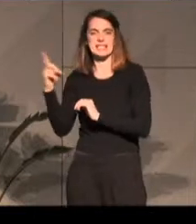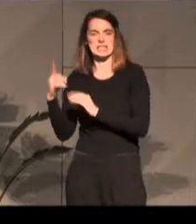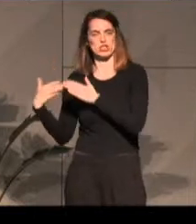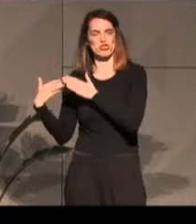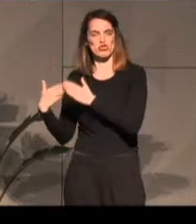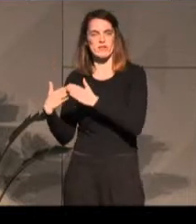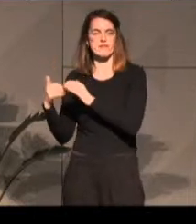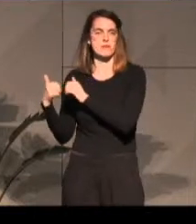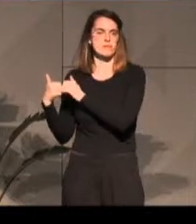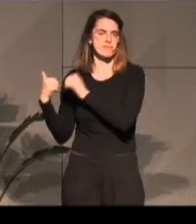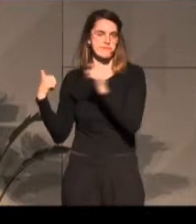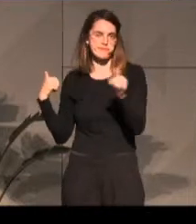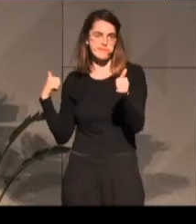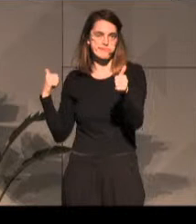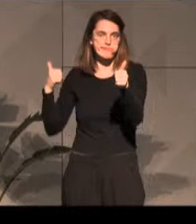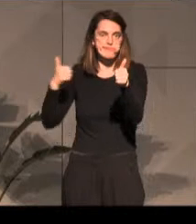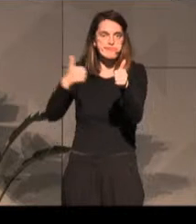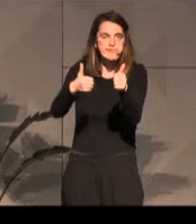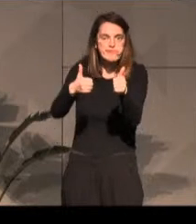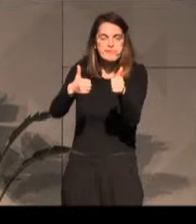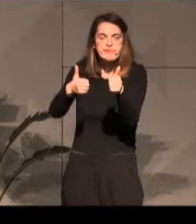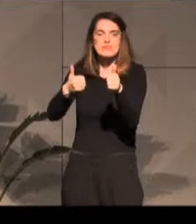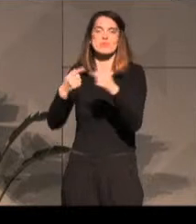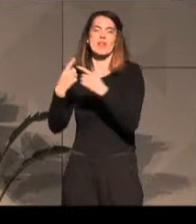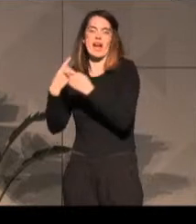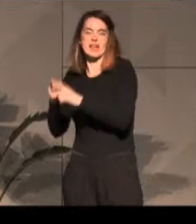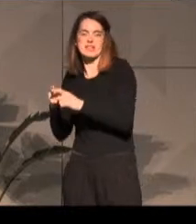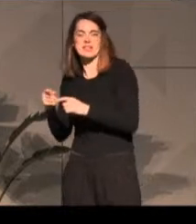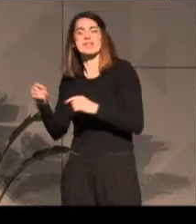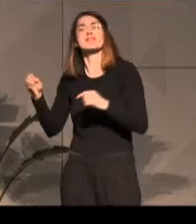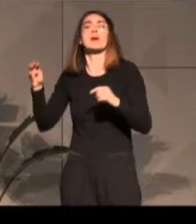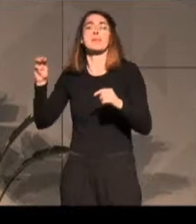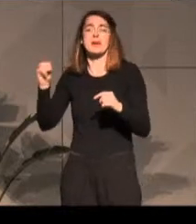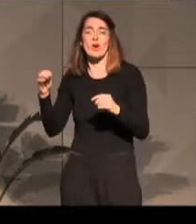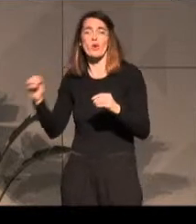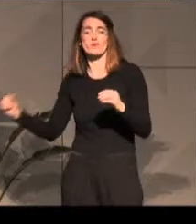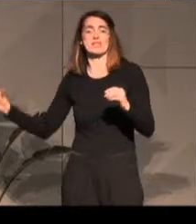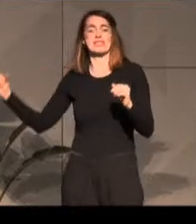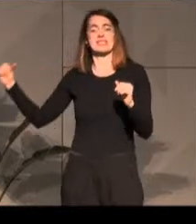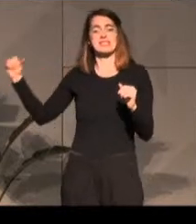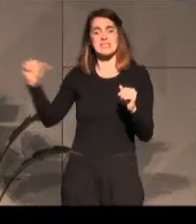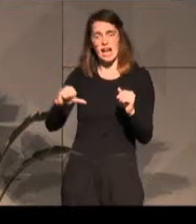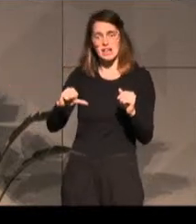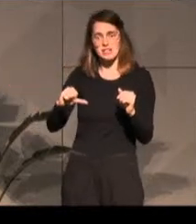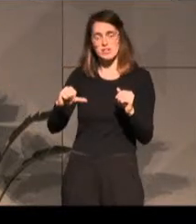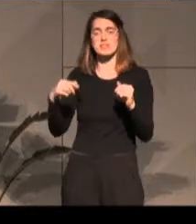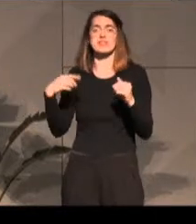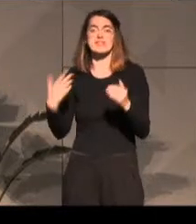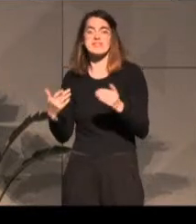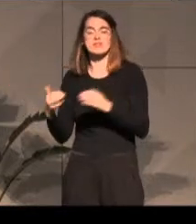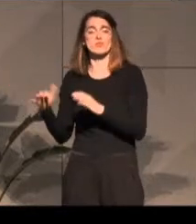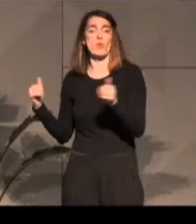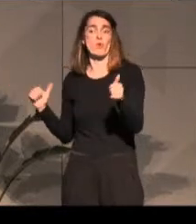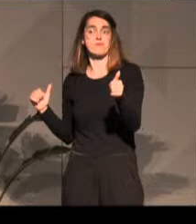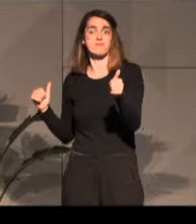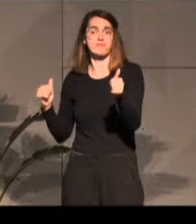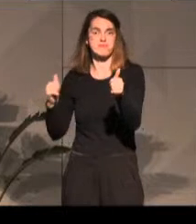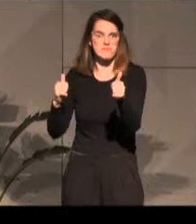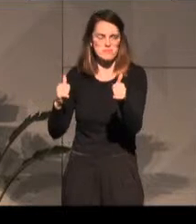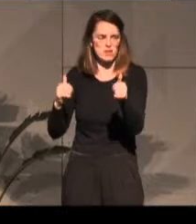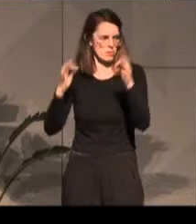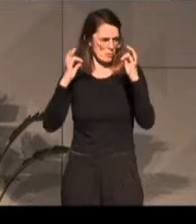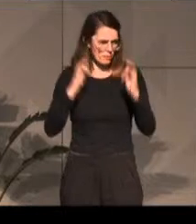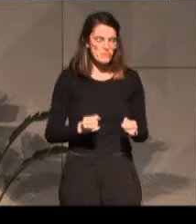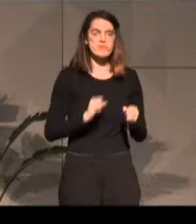was postponed due to bad weather, and we needed the Makarov as an additional ship to